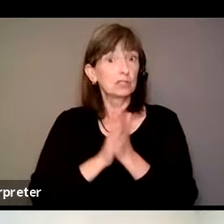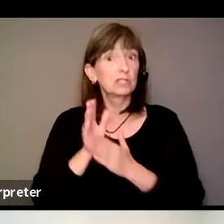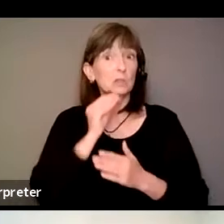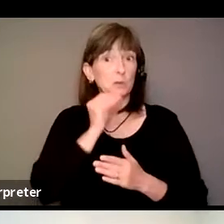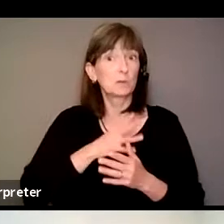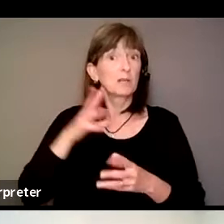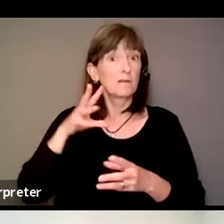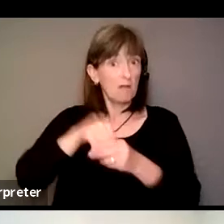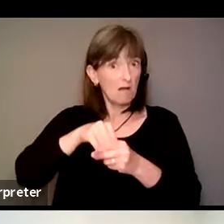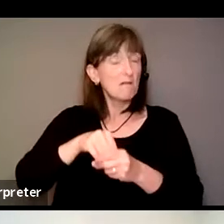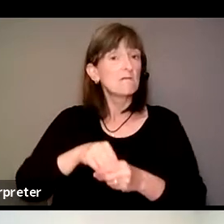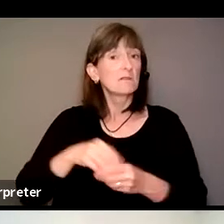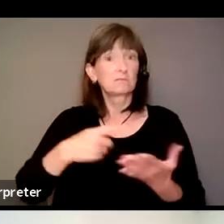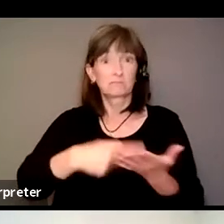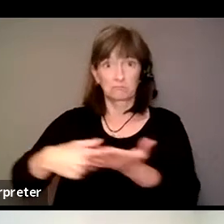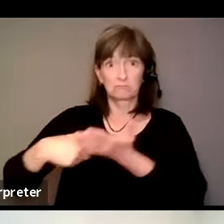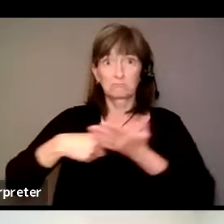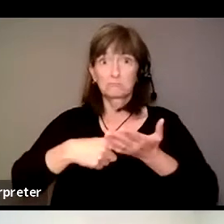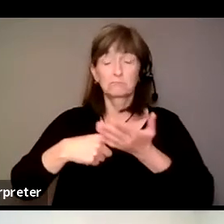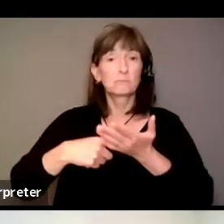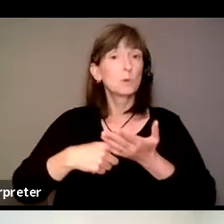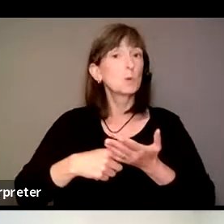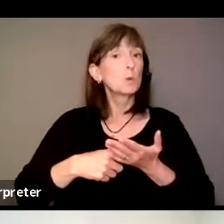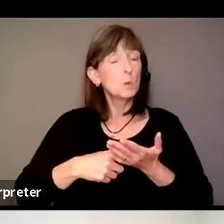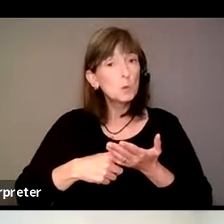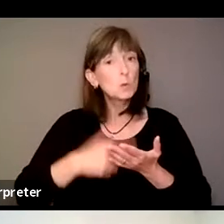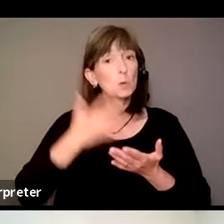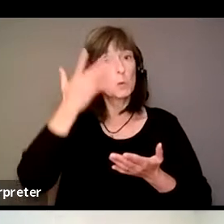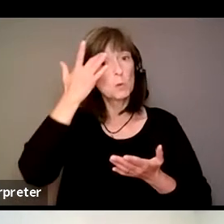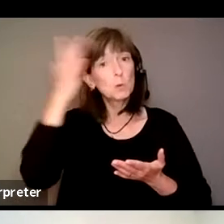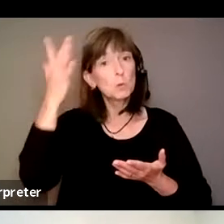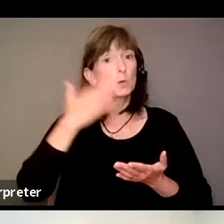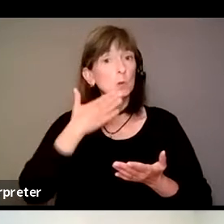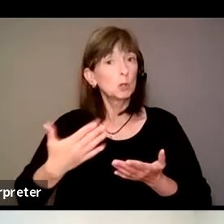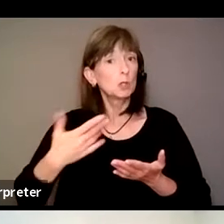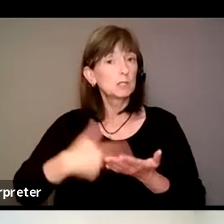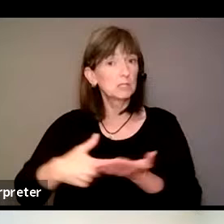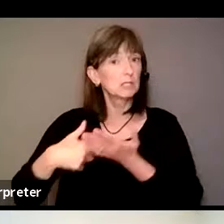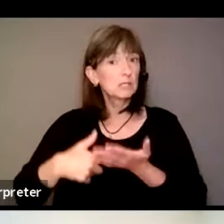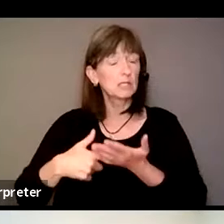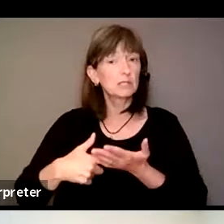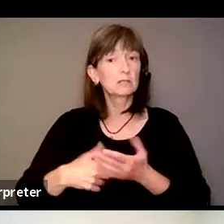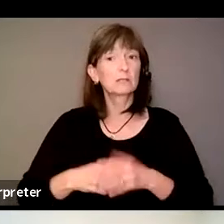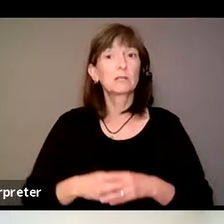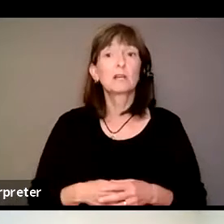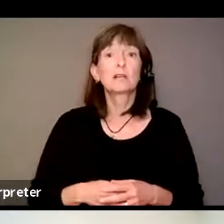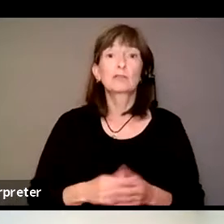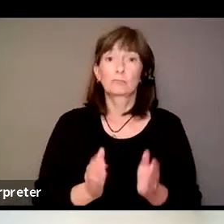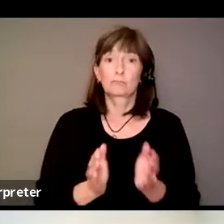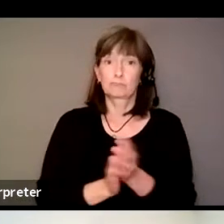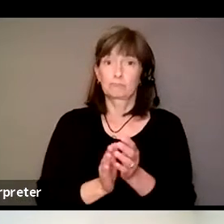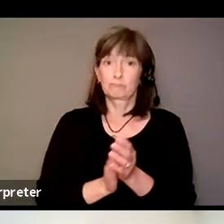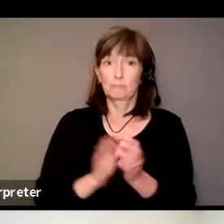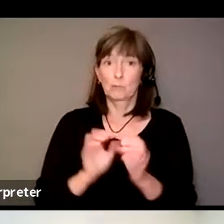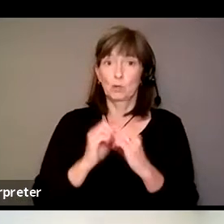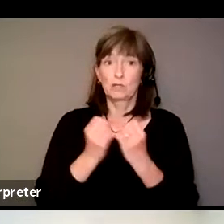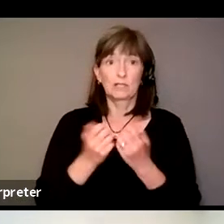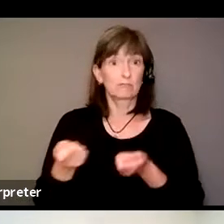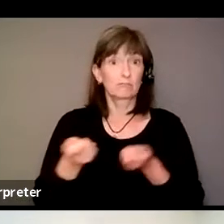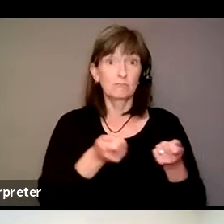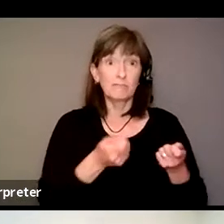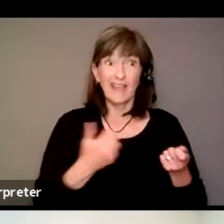and the discussion was very intelligent and insightful. So I commend it's groups like that, organizations, and they're out